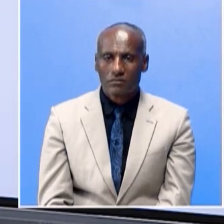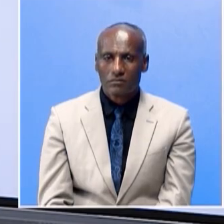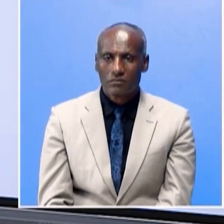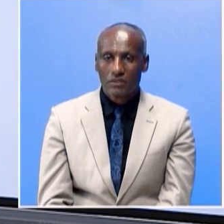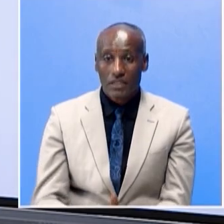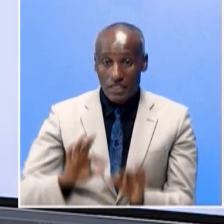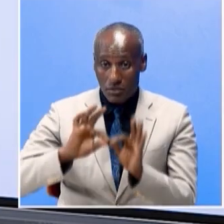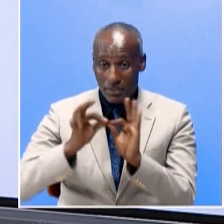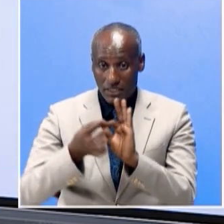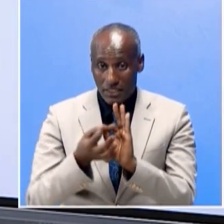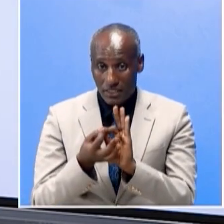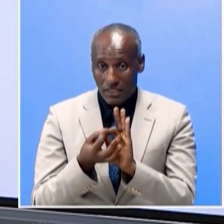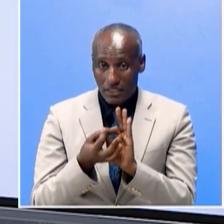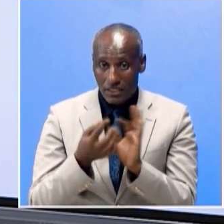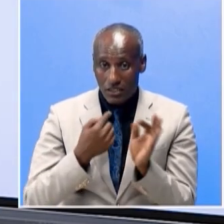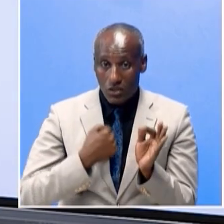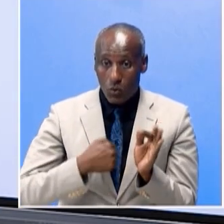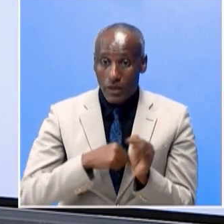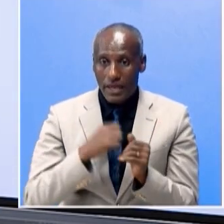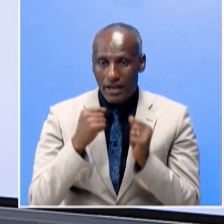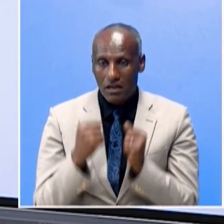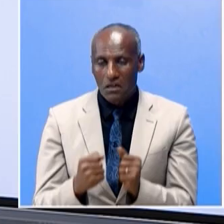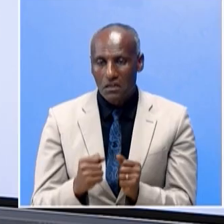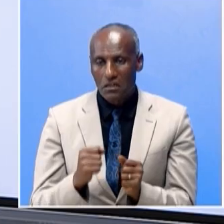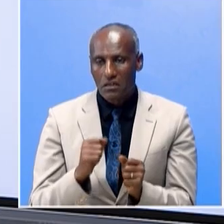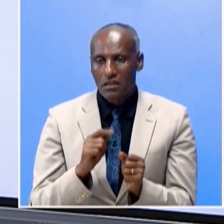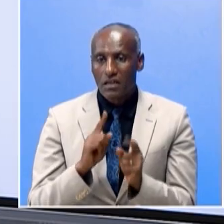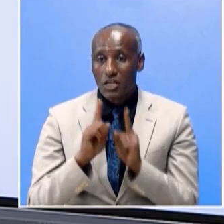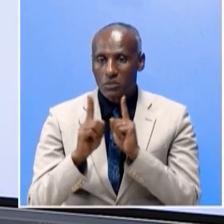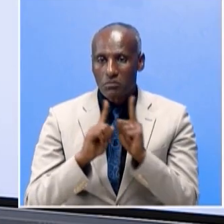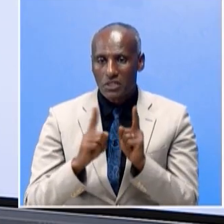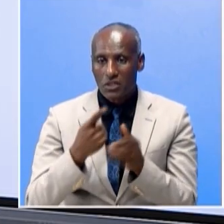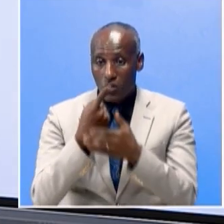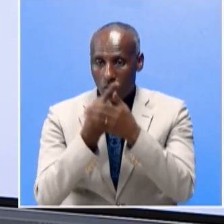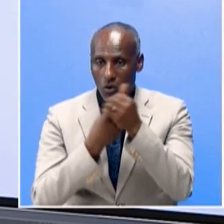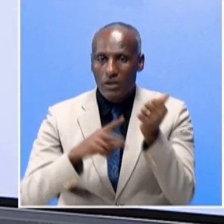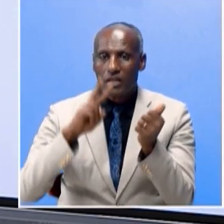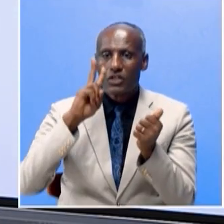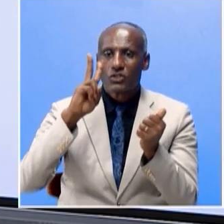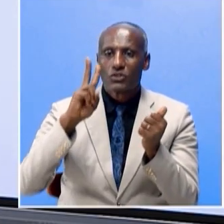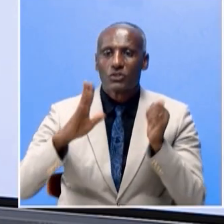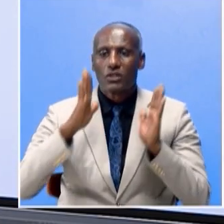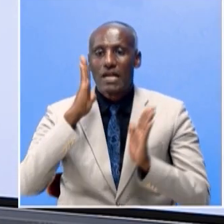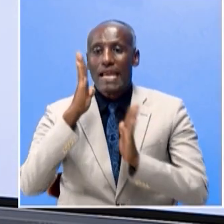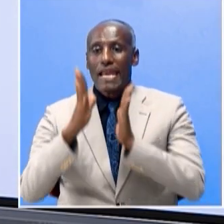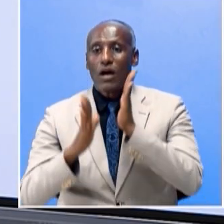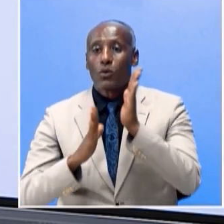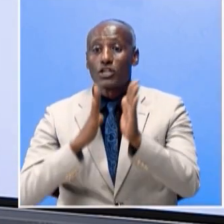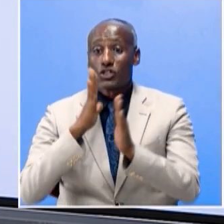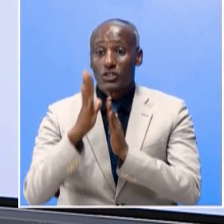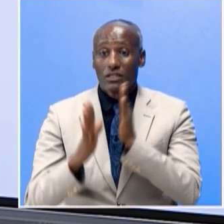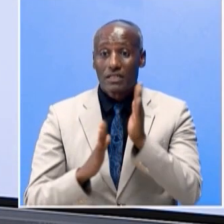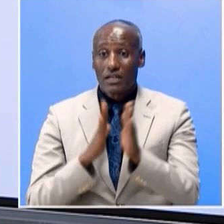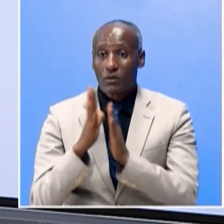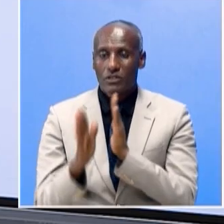This means we can only speak how many languages? 2 languages. So we have to say here not. This